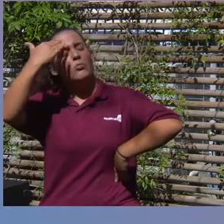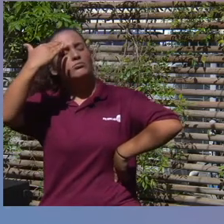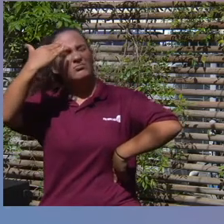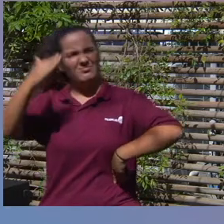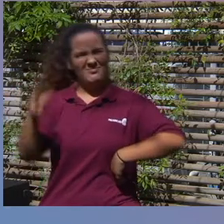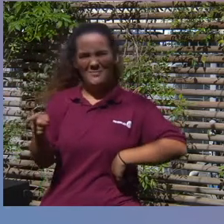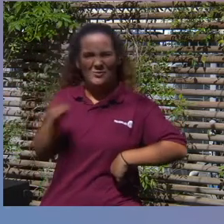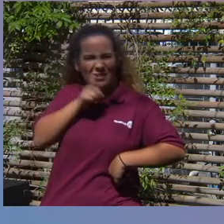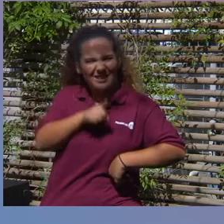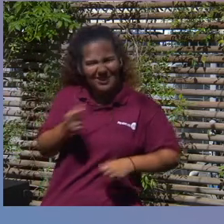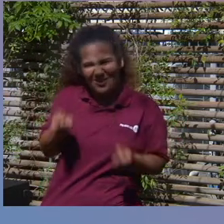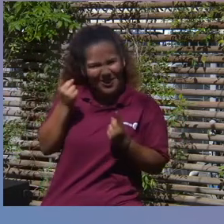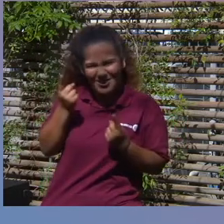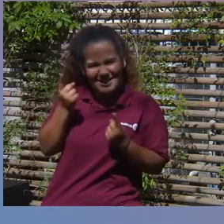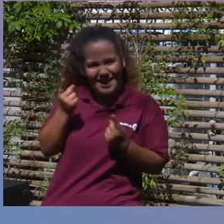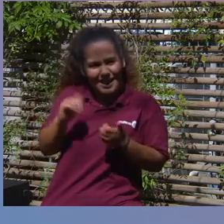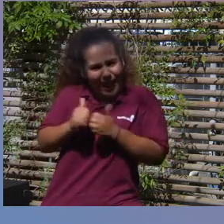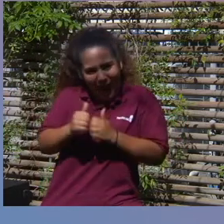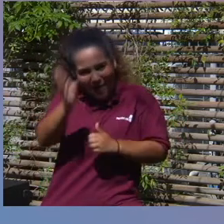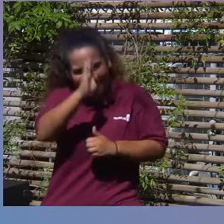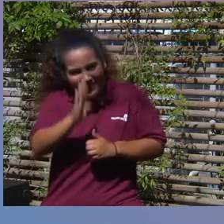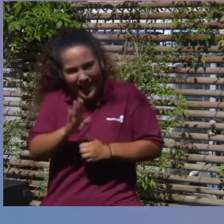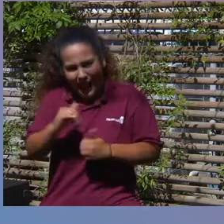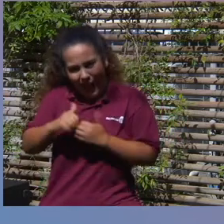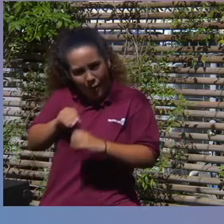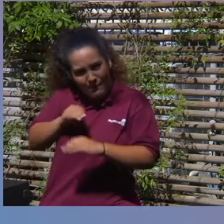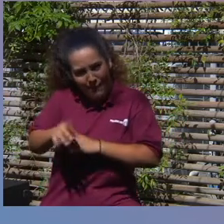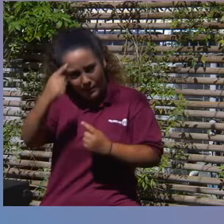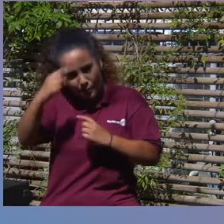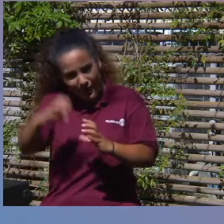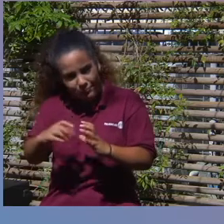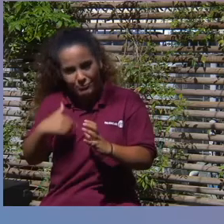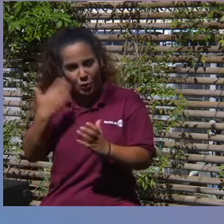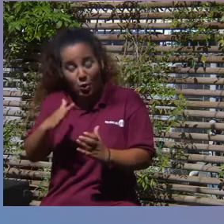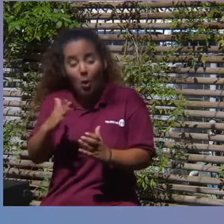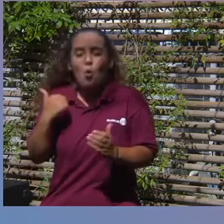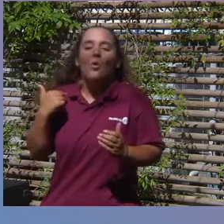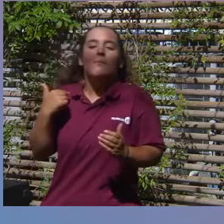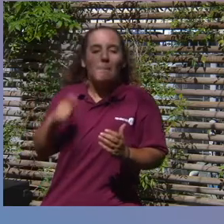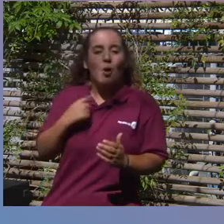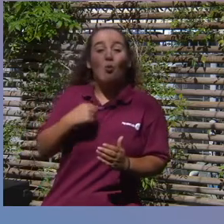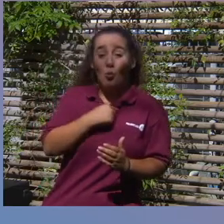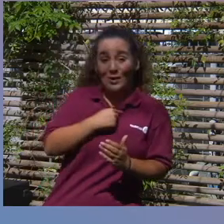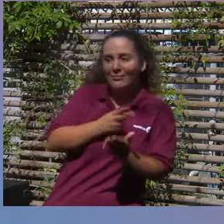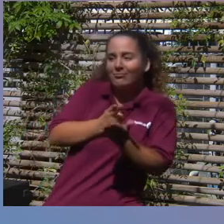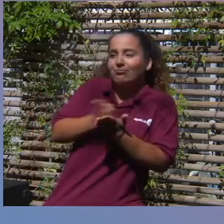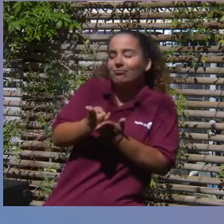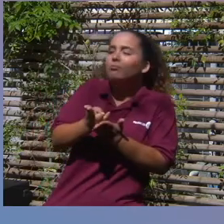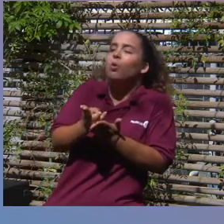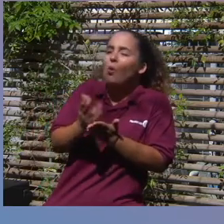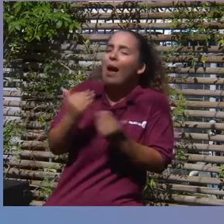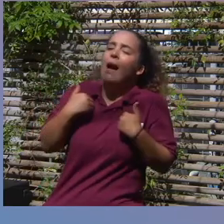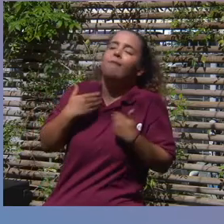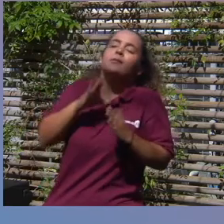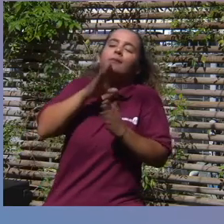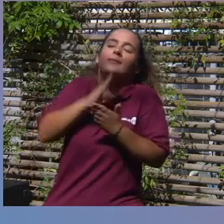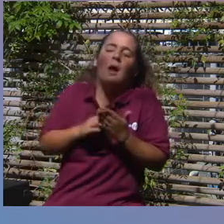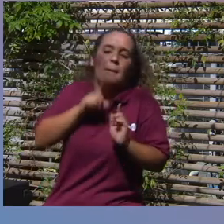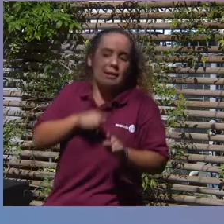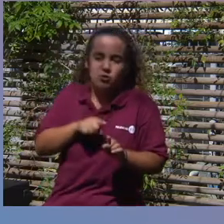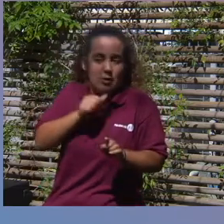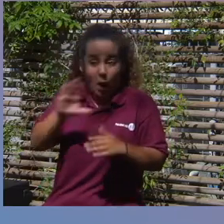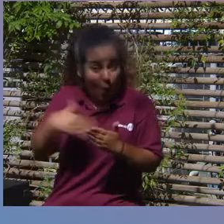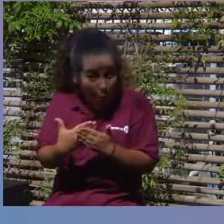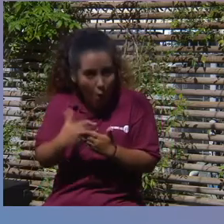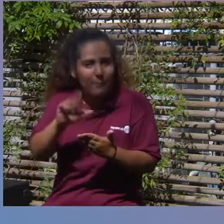how schizophrenia impacts the brain, but we're learning. This is what we do know. We have some answers. And so as we're learning, the one thing that I see consistently is